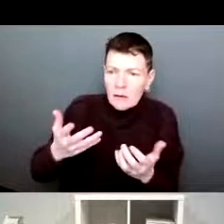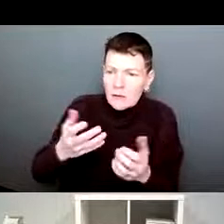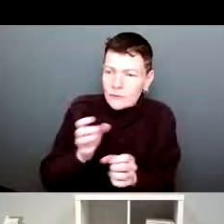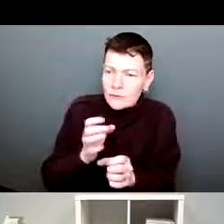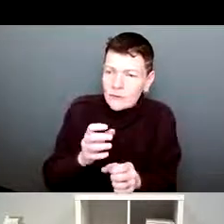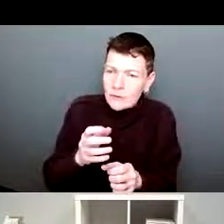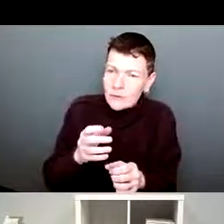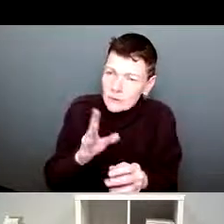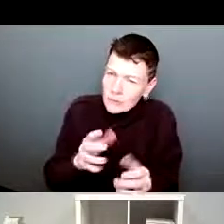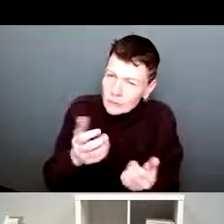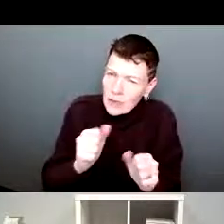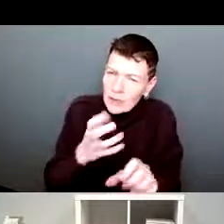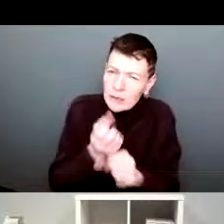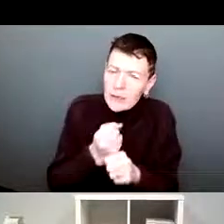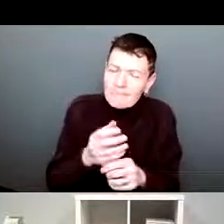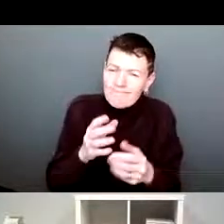mask or overcome